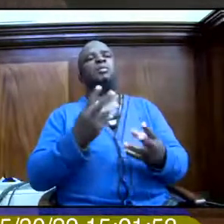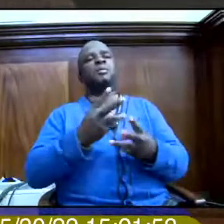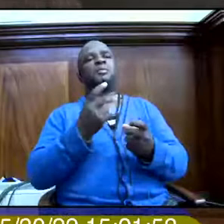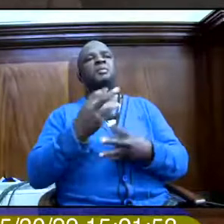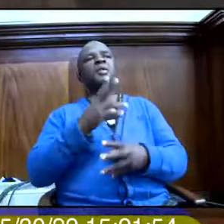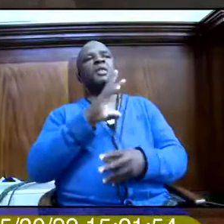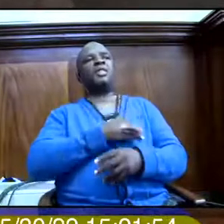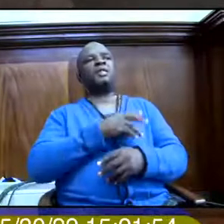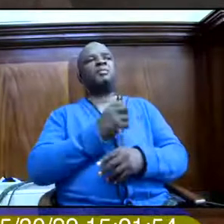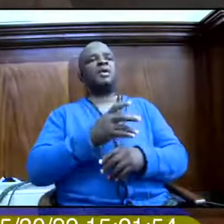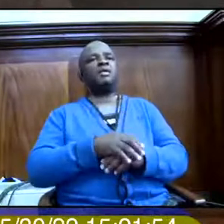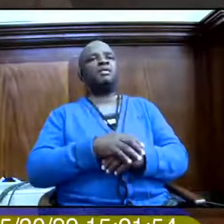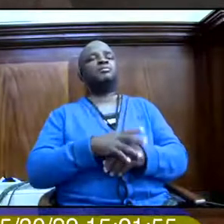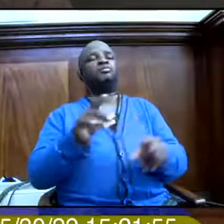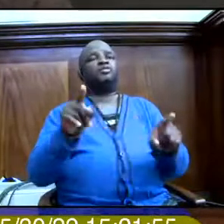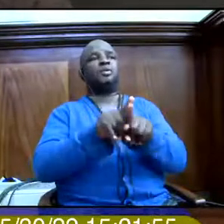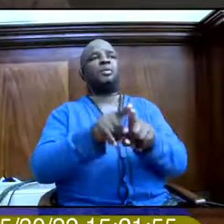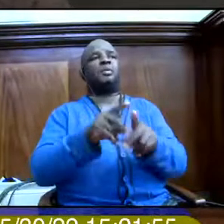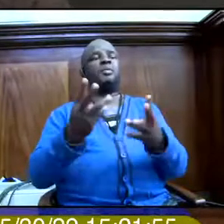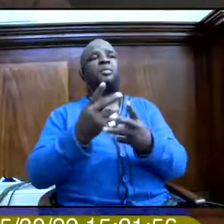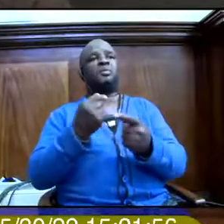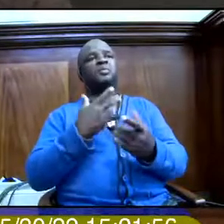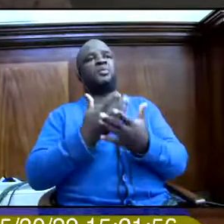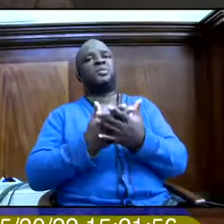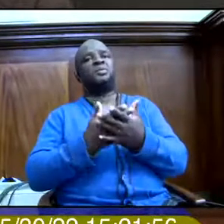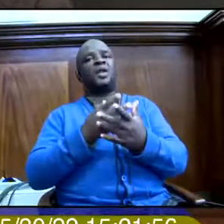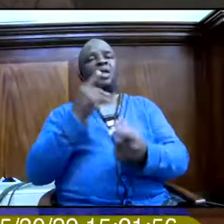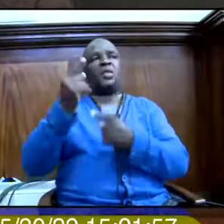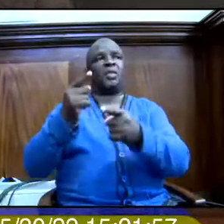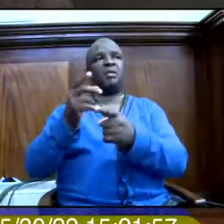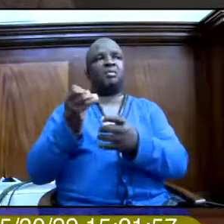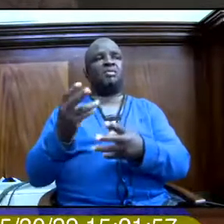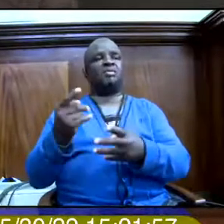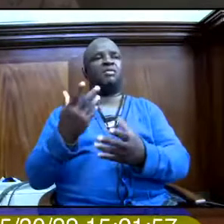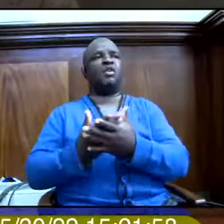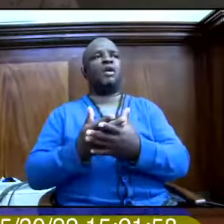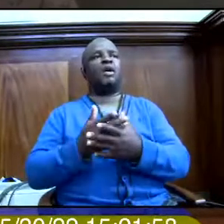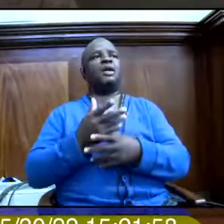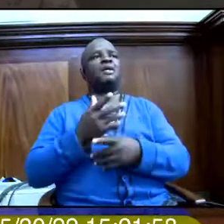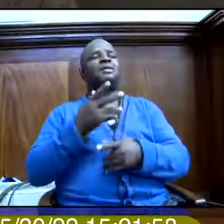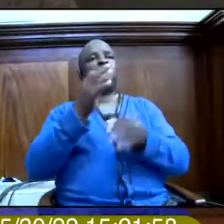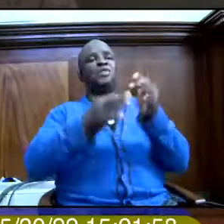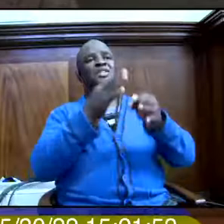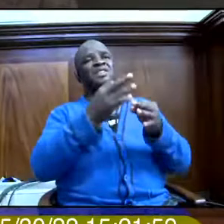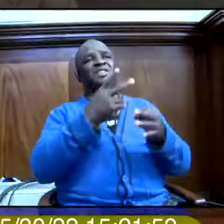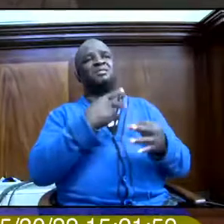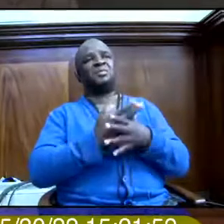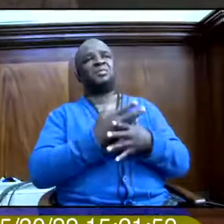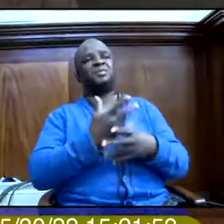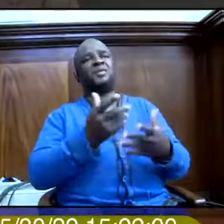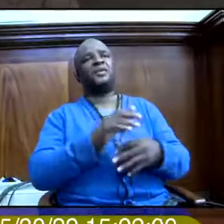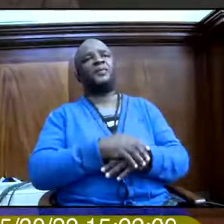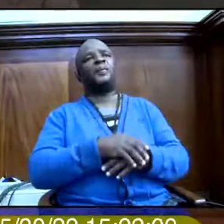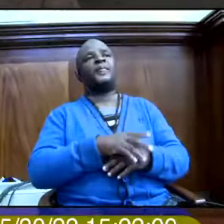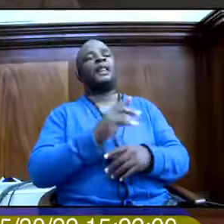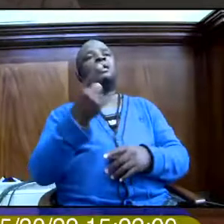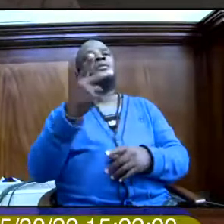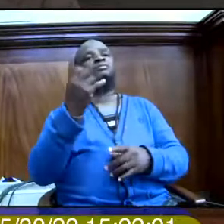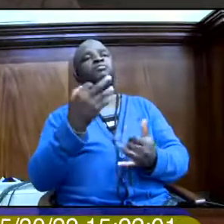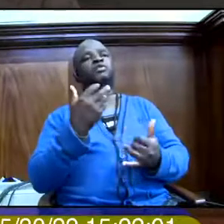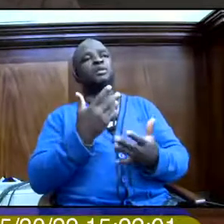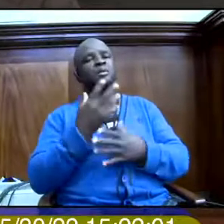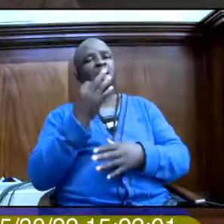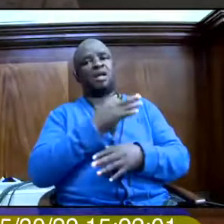as if the people are somehow to blame for the ineffectiveness of politicians some argue